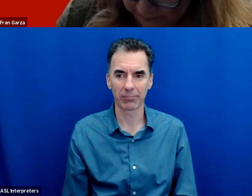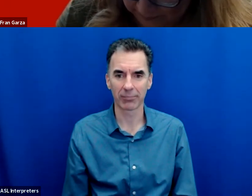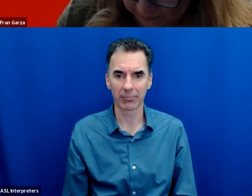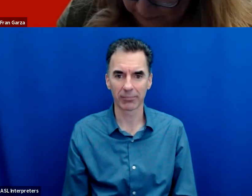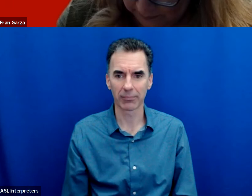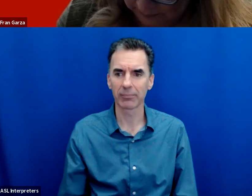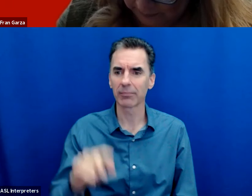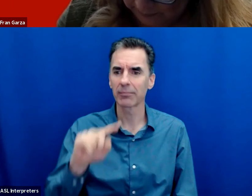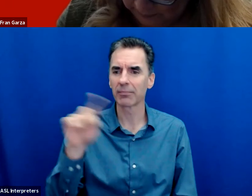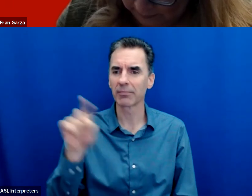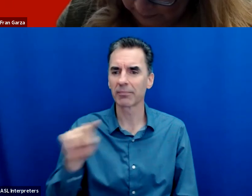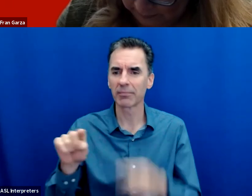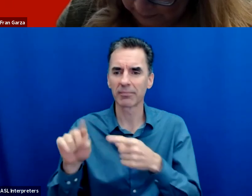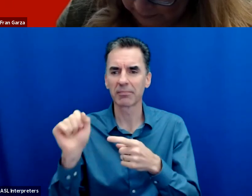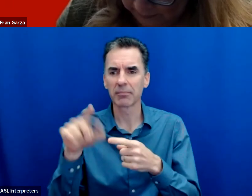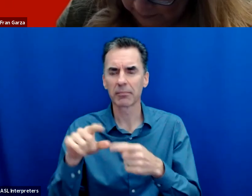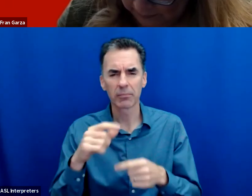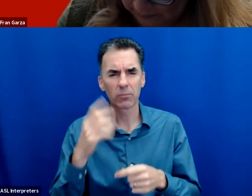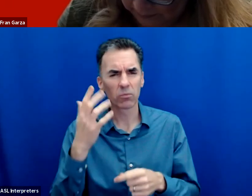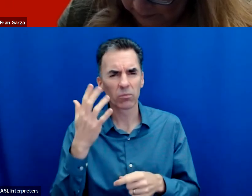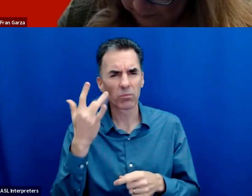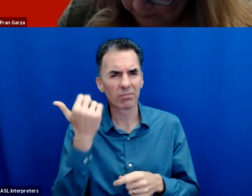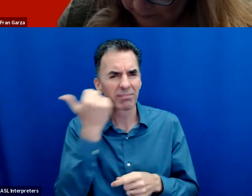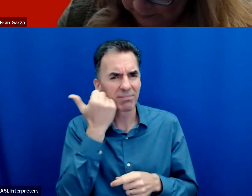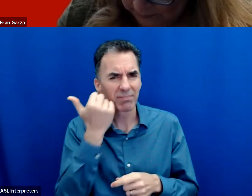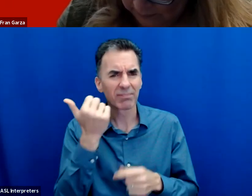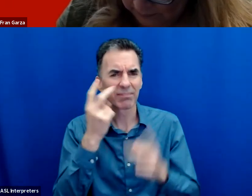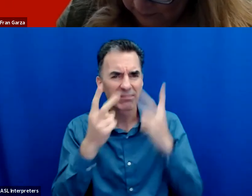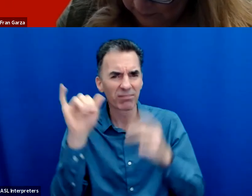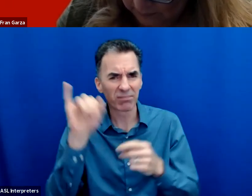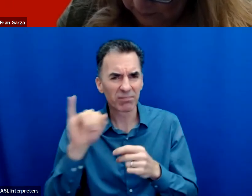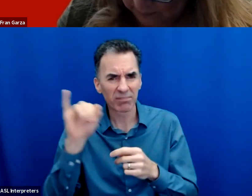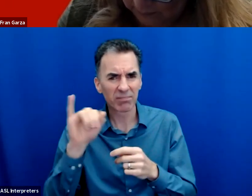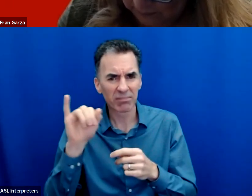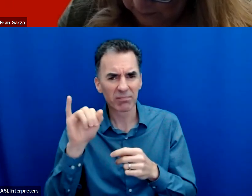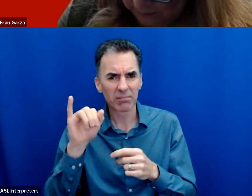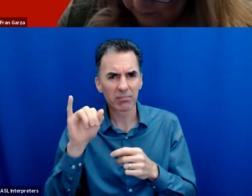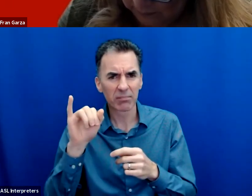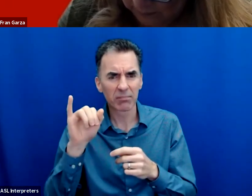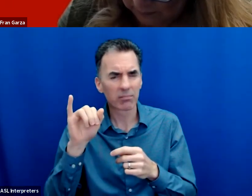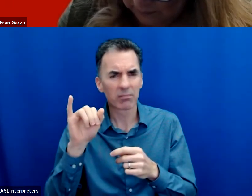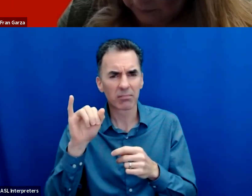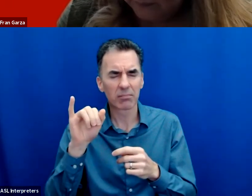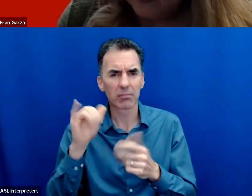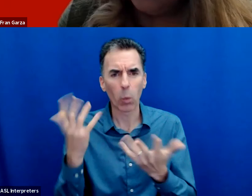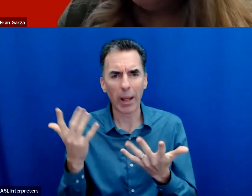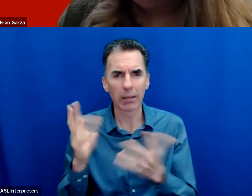Z asks, why is it that our dental vision insurance plan is effective 6 months after